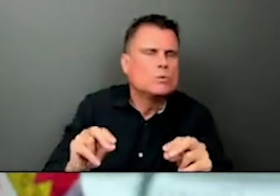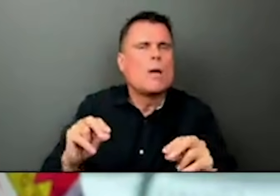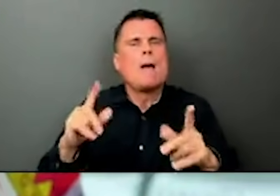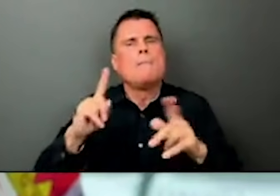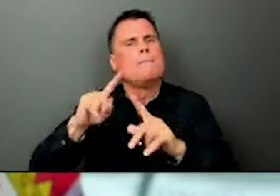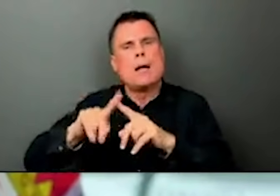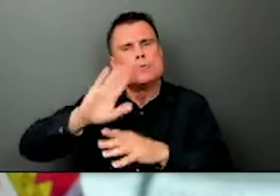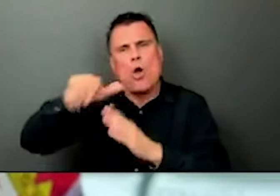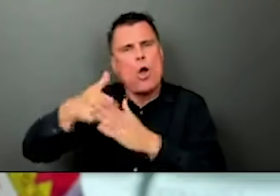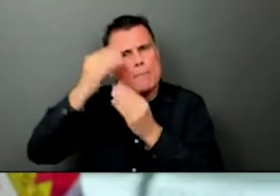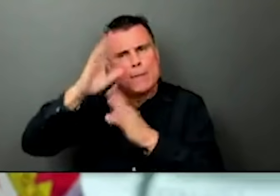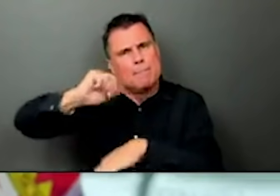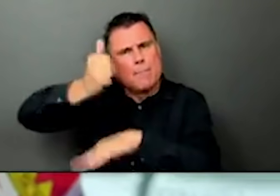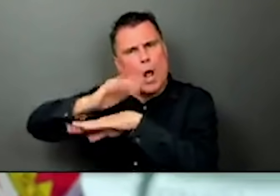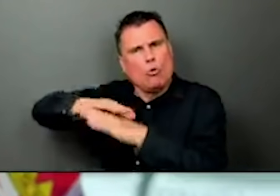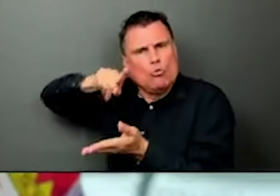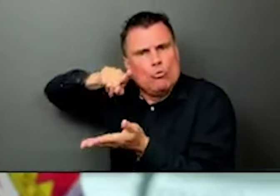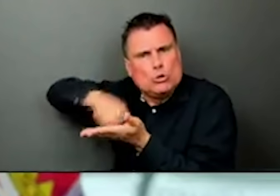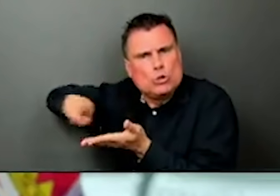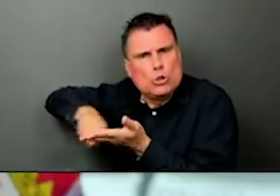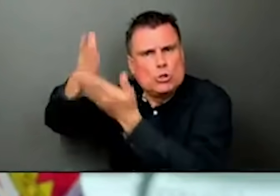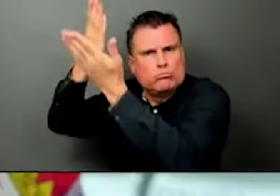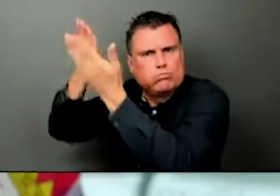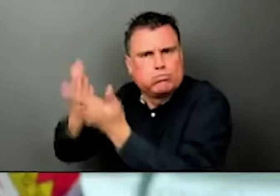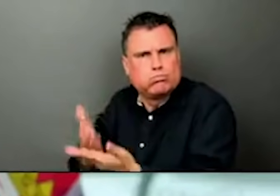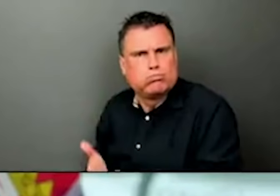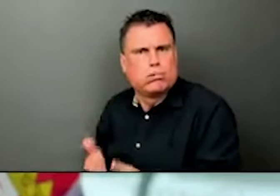as the evidence that we have for effectiveness of